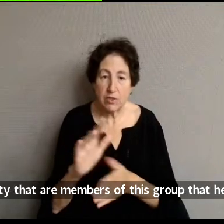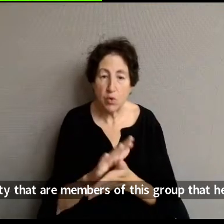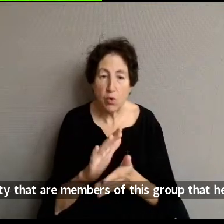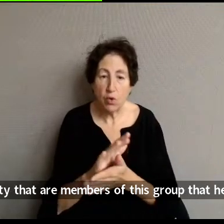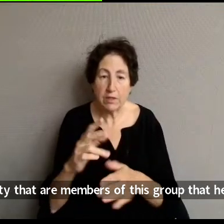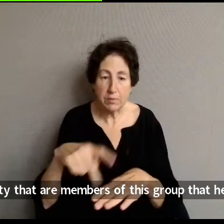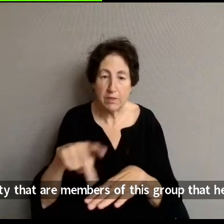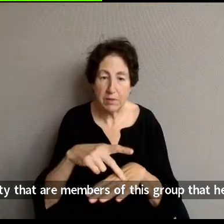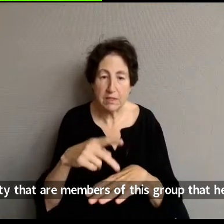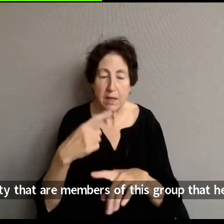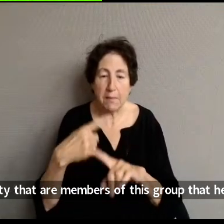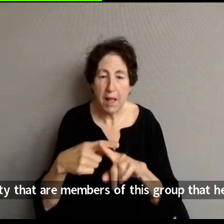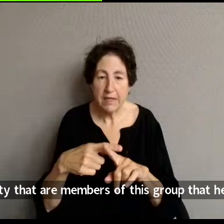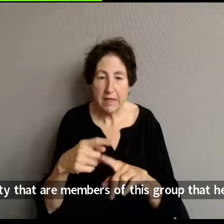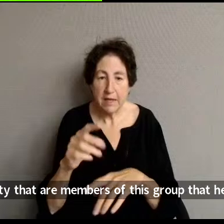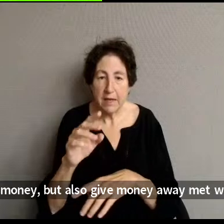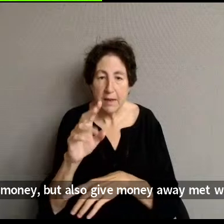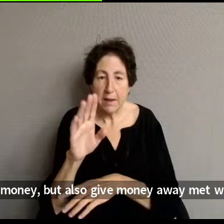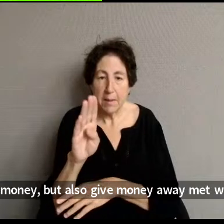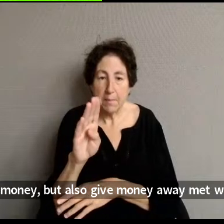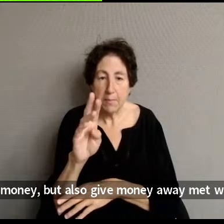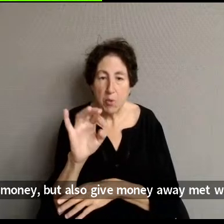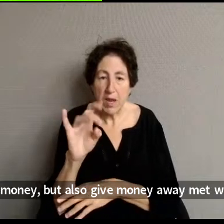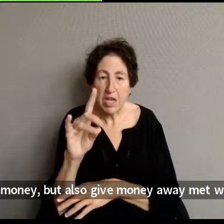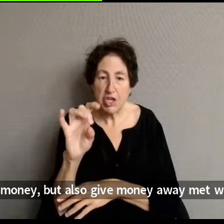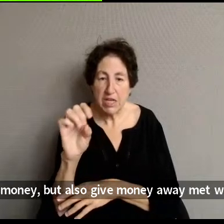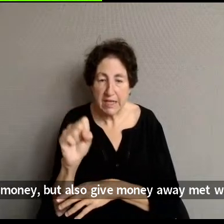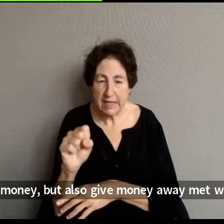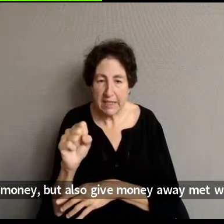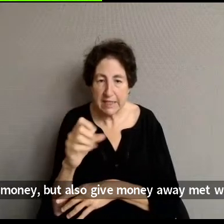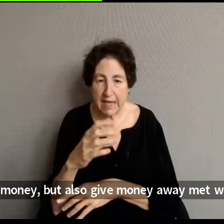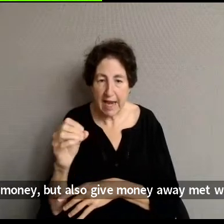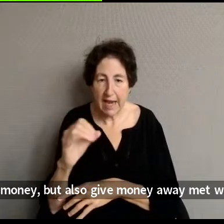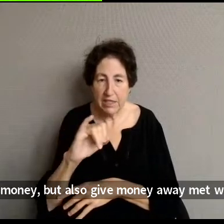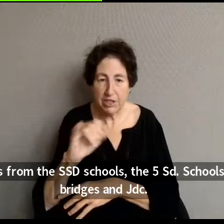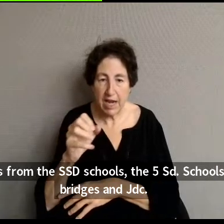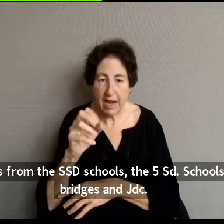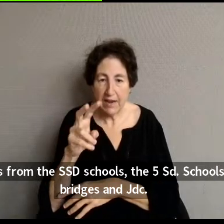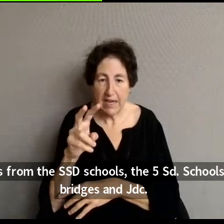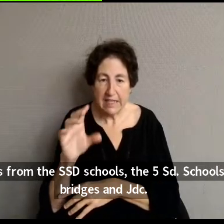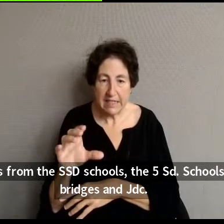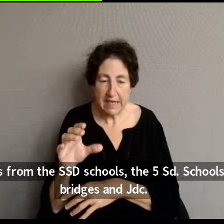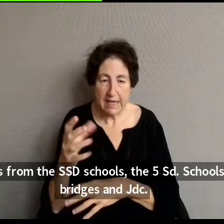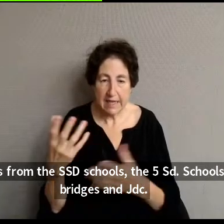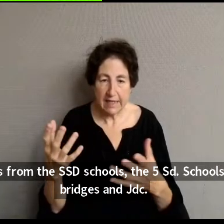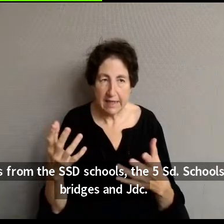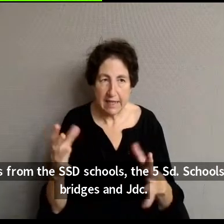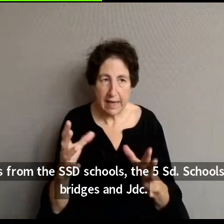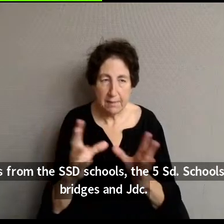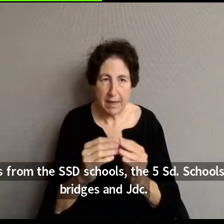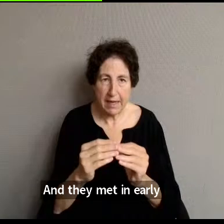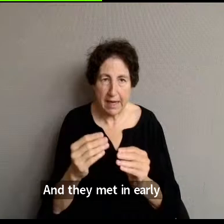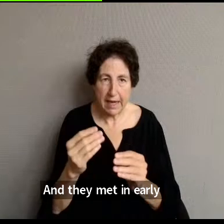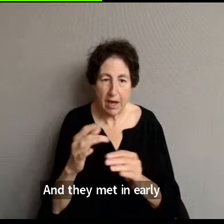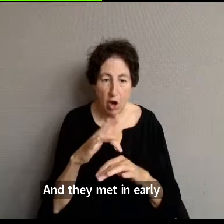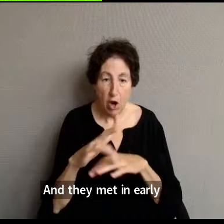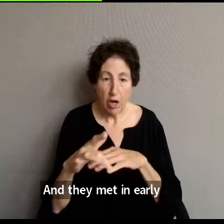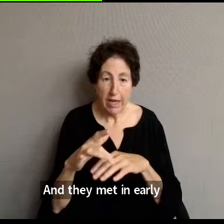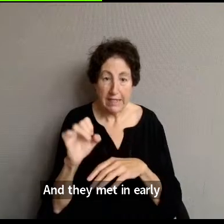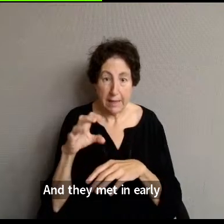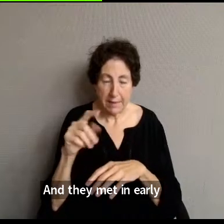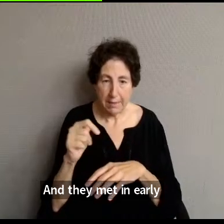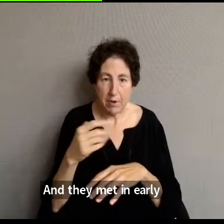schools, plus Bridges and JDC. And they met in early September, thanks to Kelly